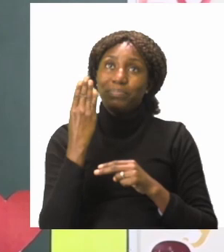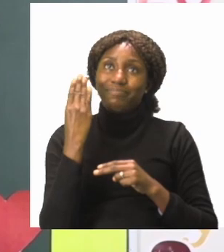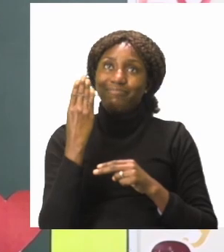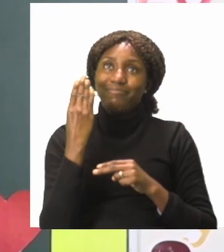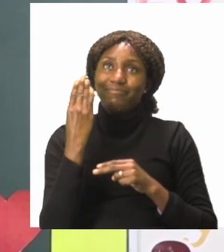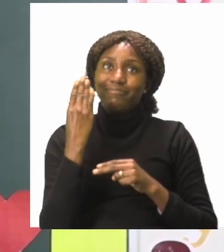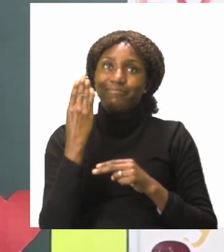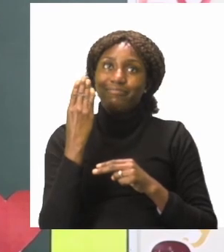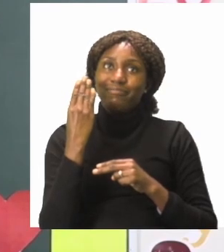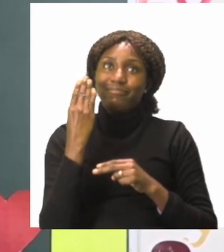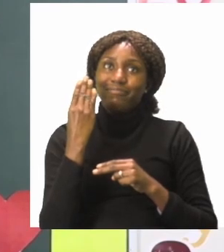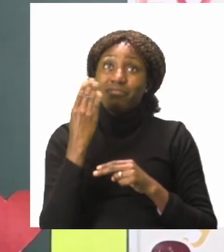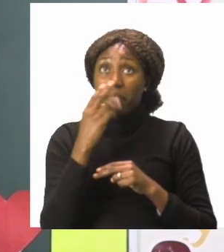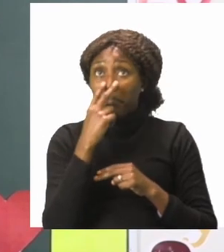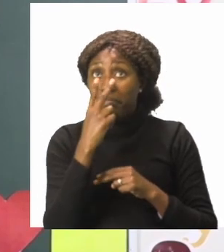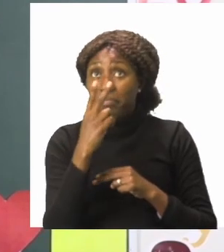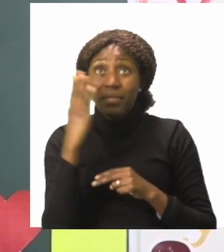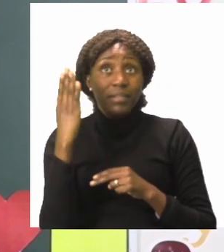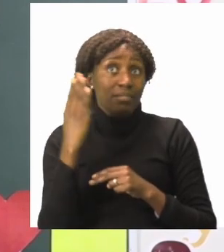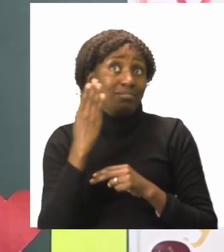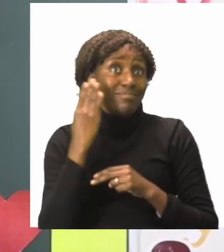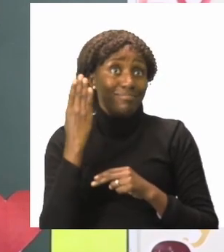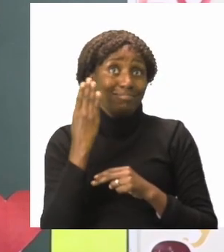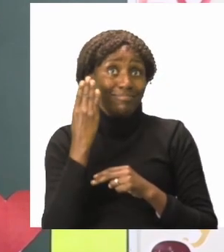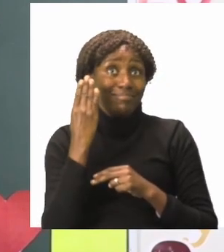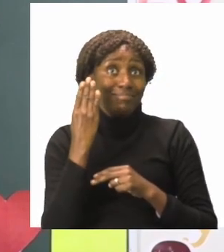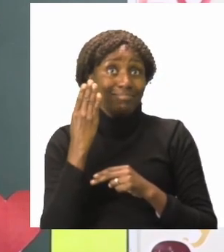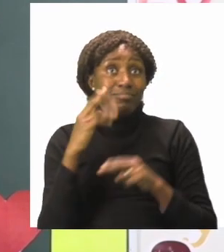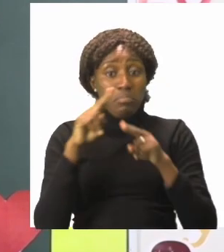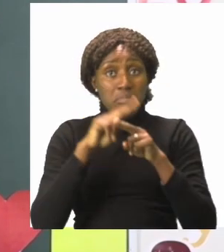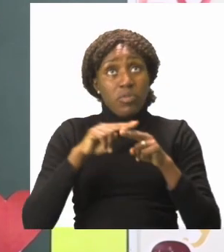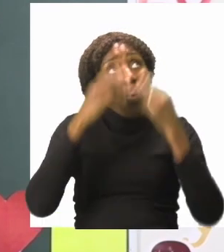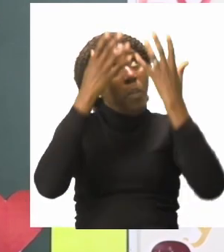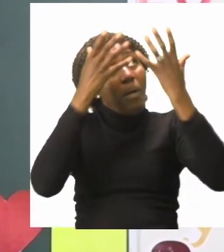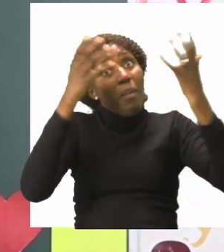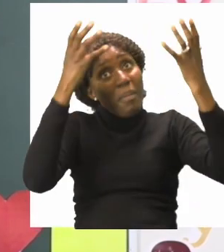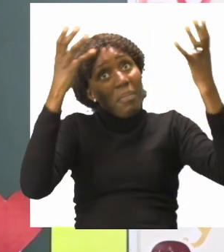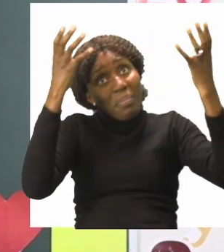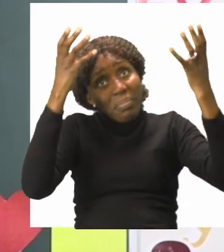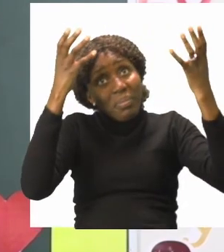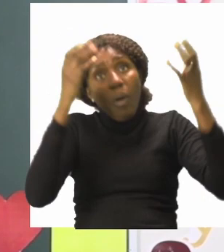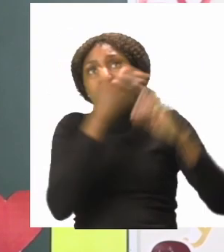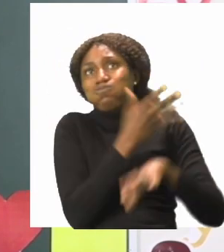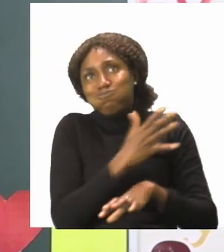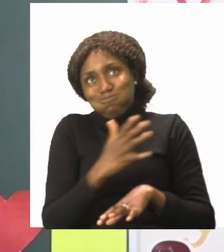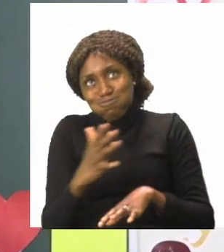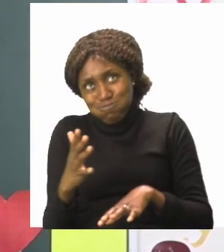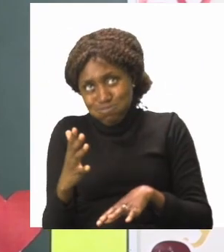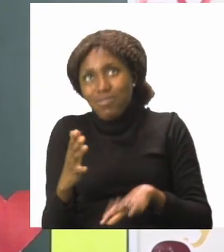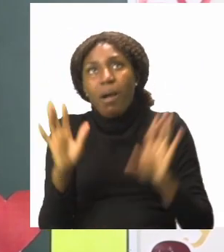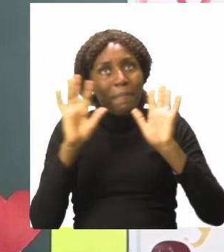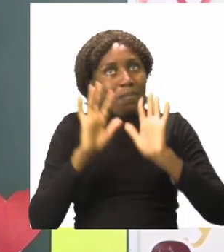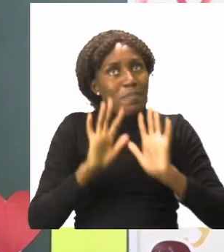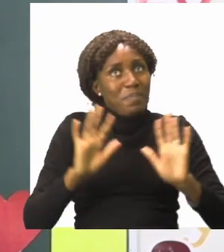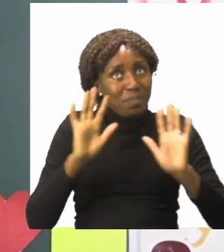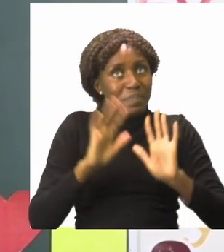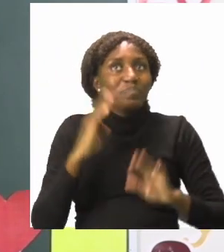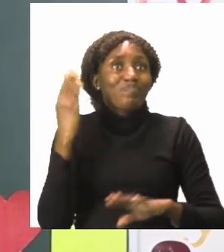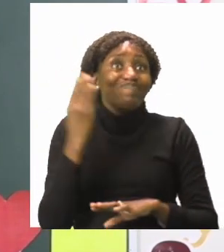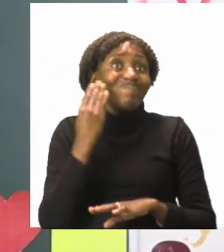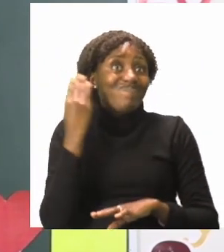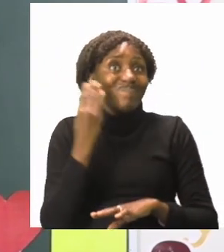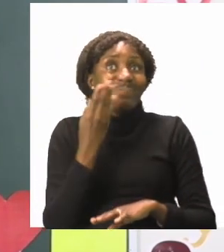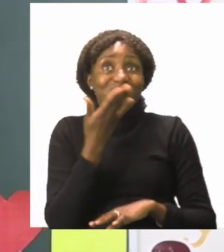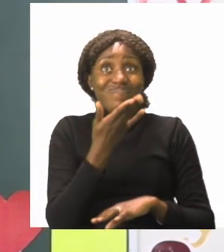blue. And you can see that blue can be used for the sky and for water. Our blue